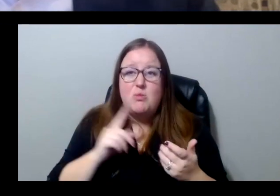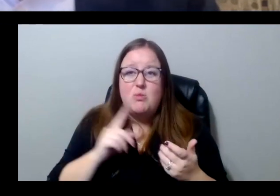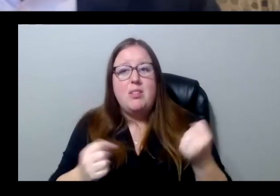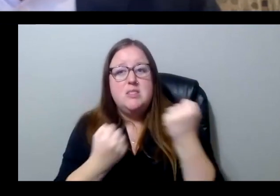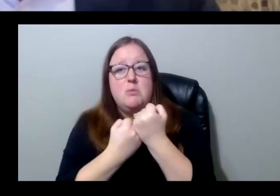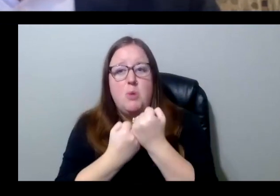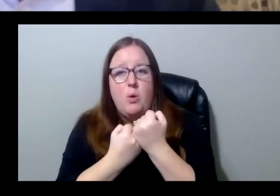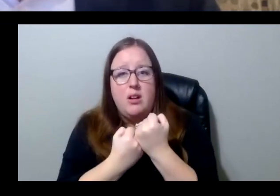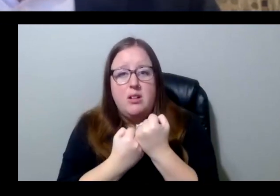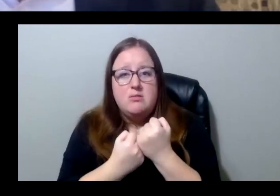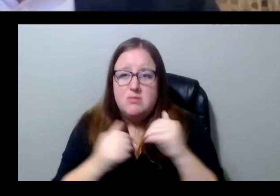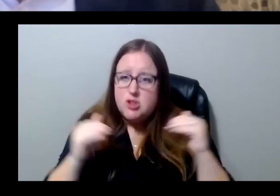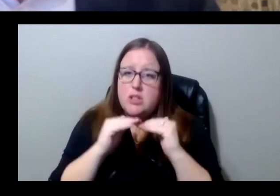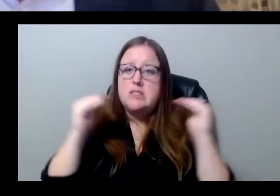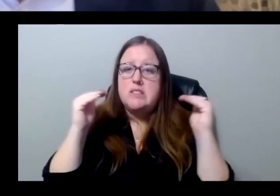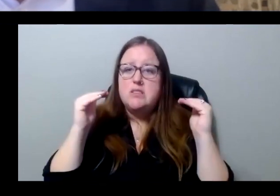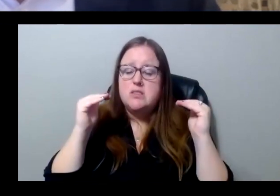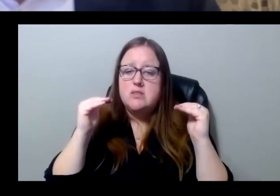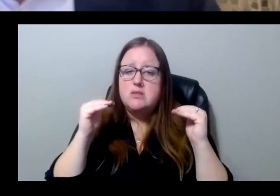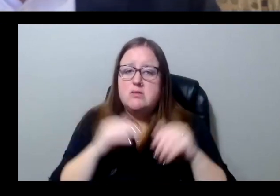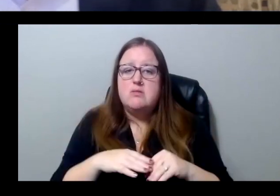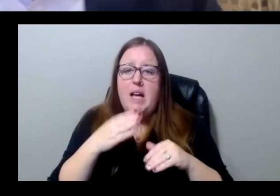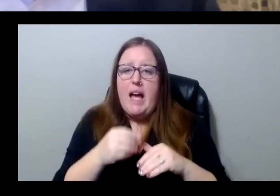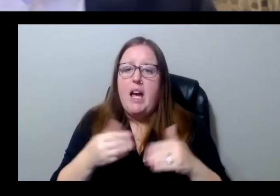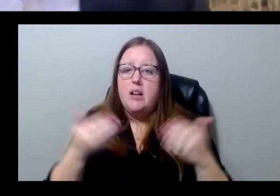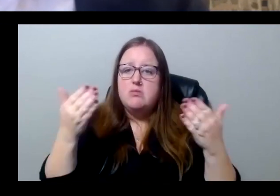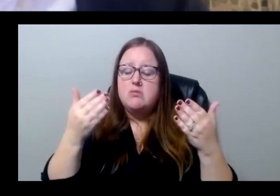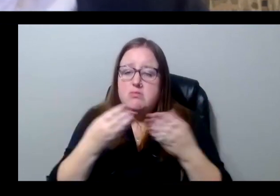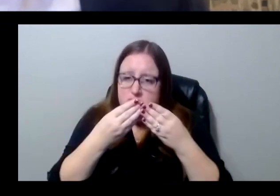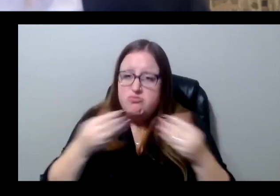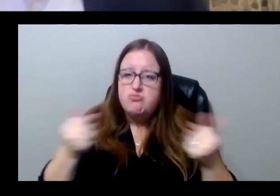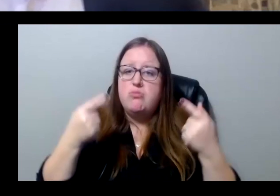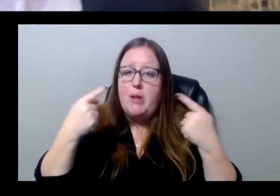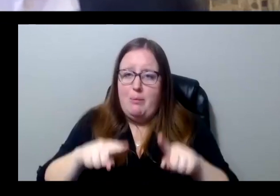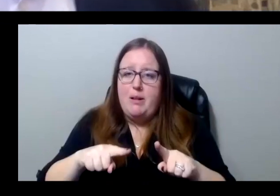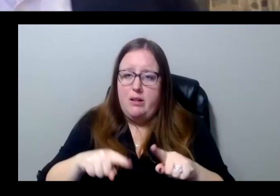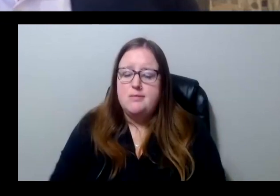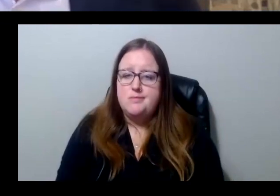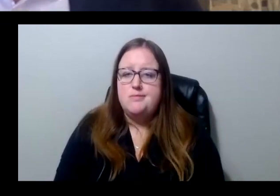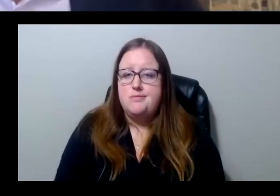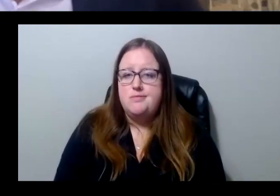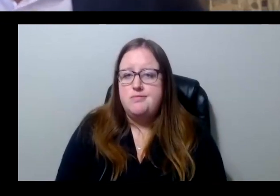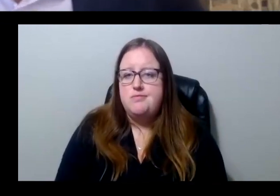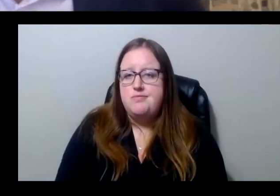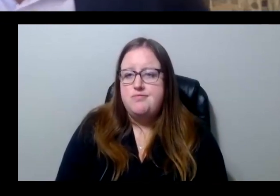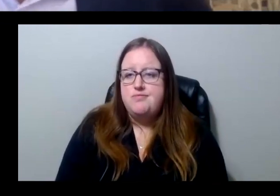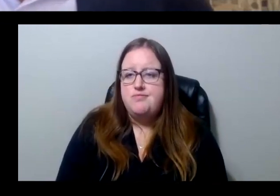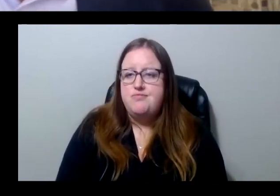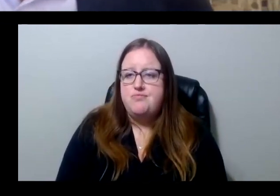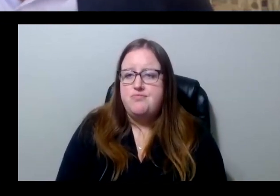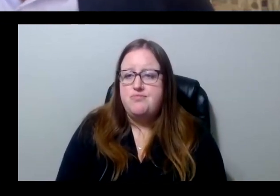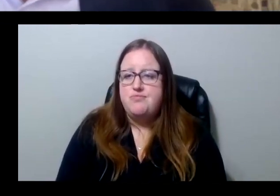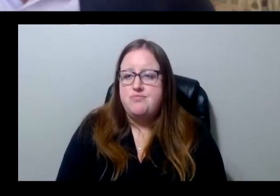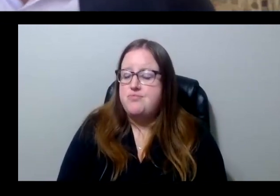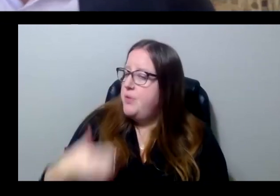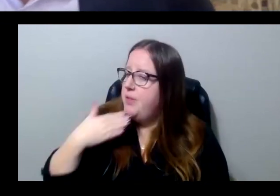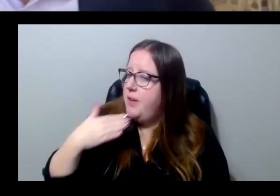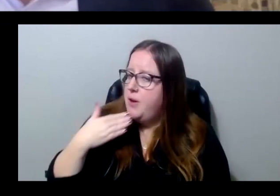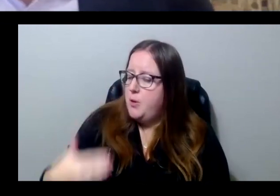I'll wrap up with this question and leave it nice and open-ended. You can go where you wish with it.